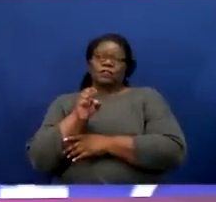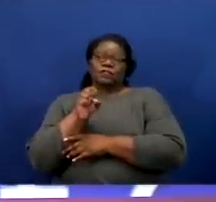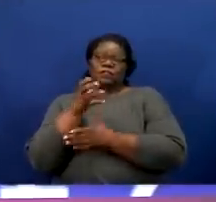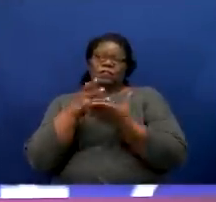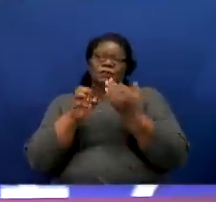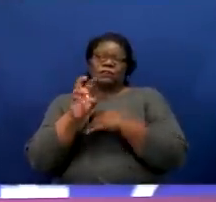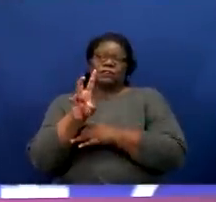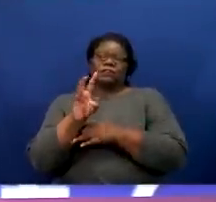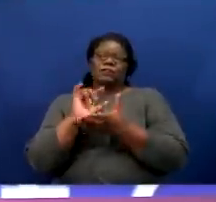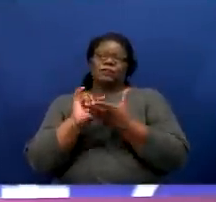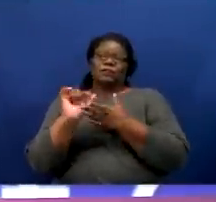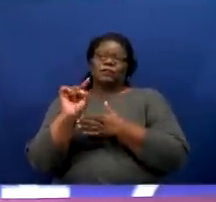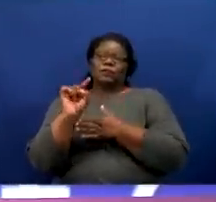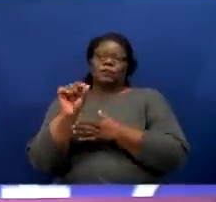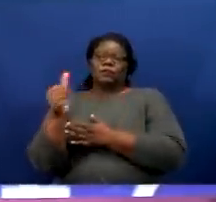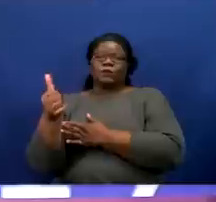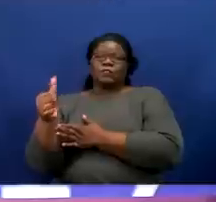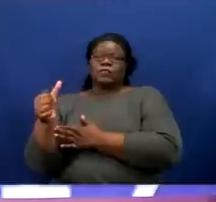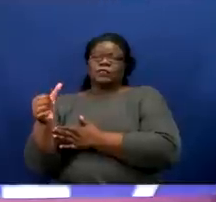verses 1 through 10.